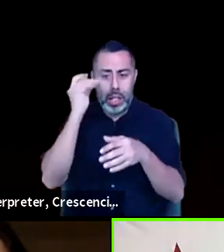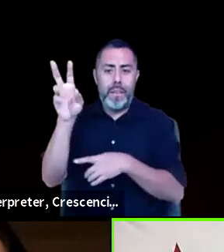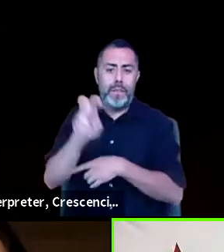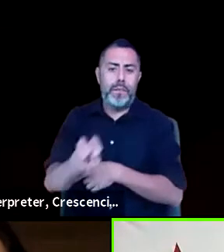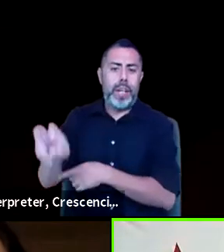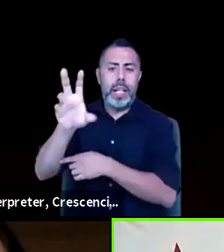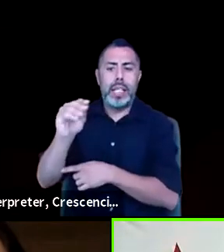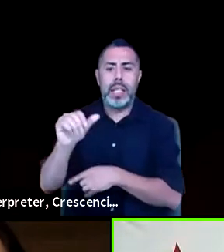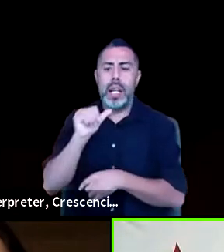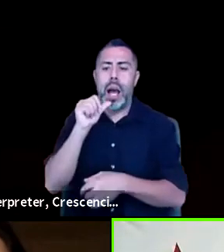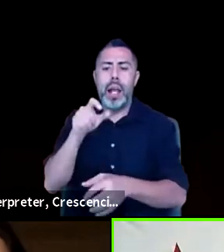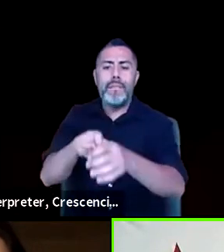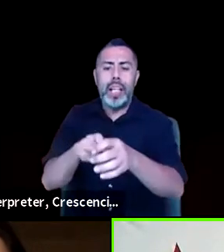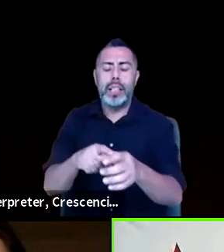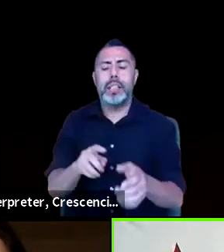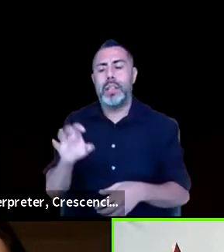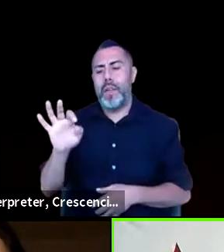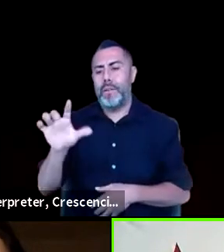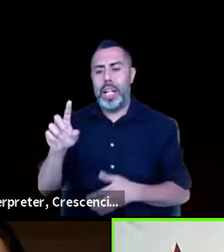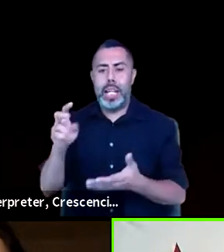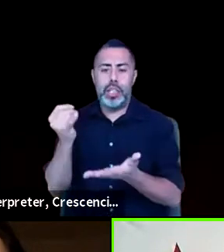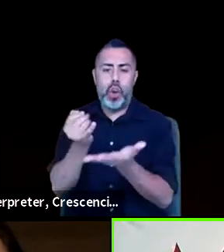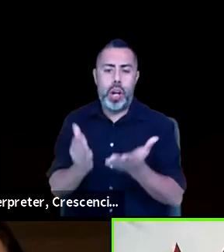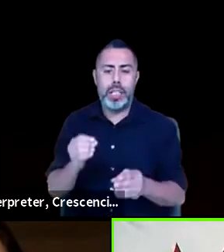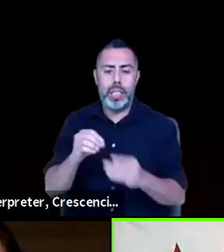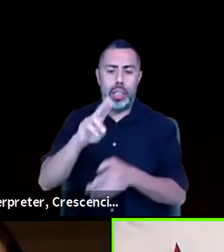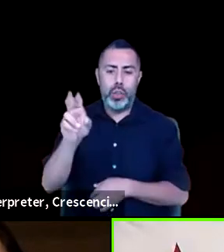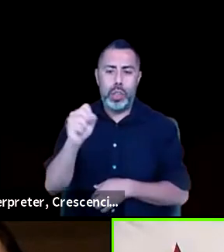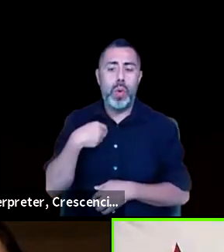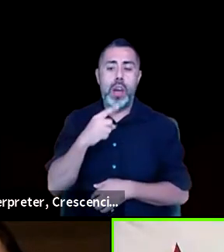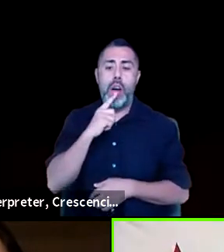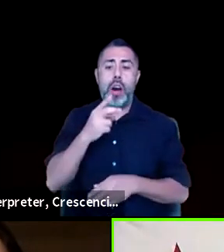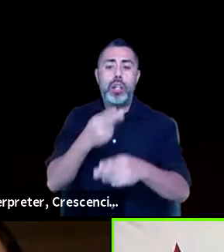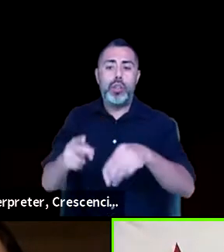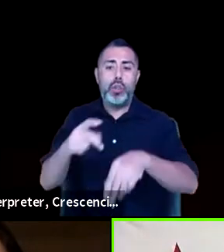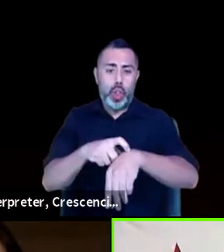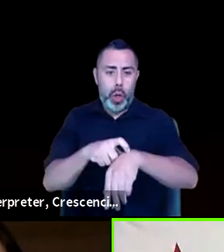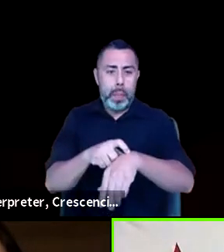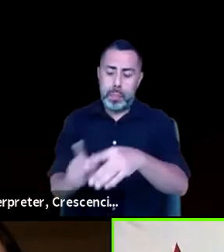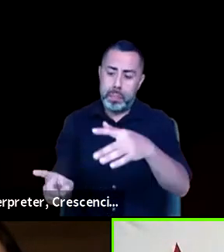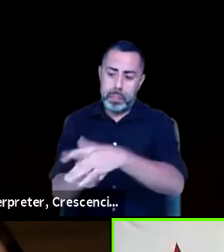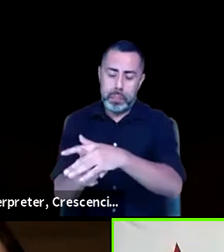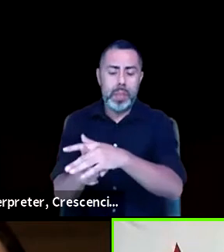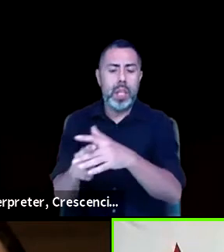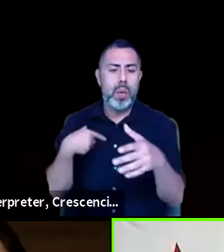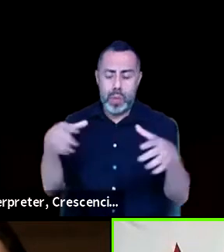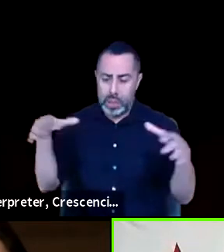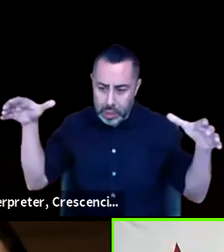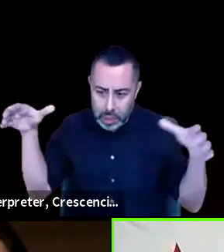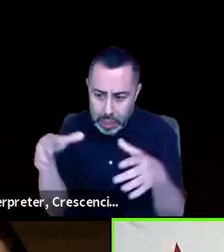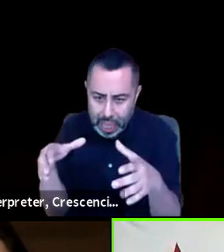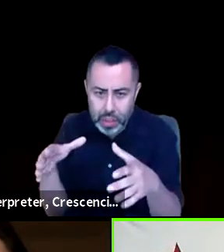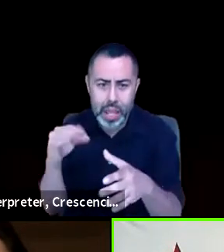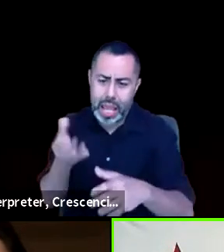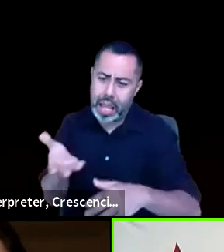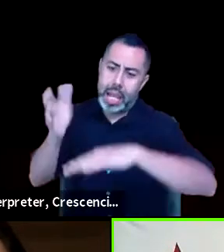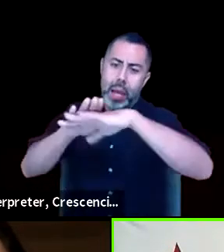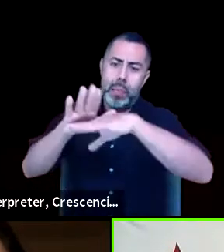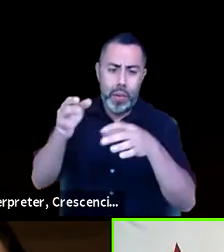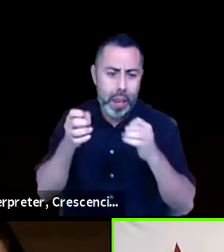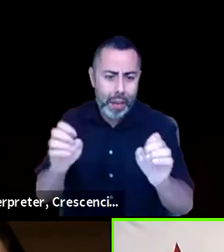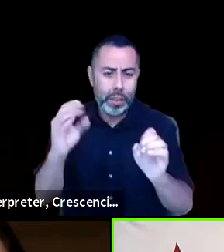States. We are term intervention that gathers and amplifies efforts and ideas that secure freelance